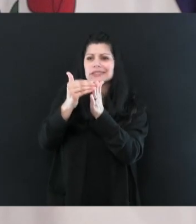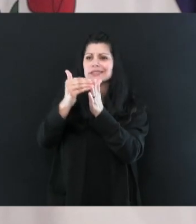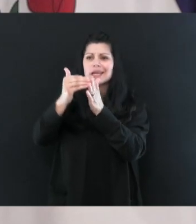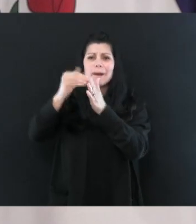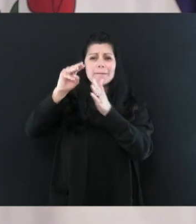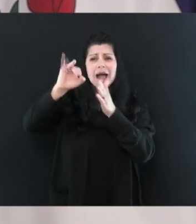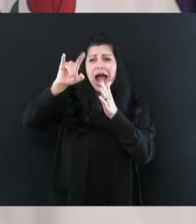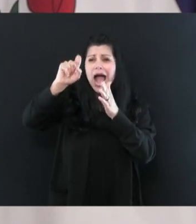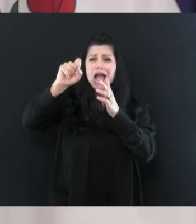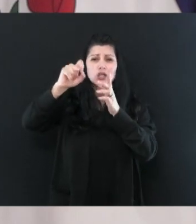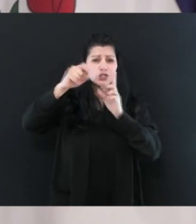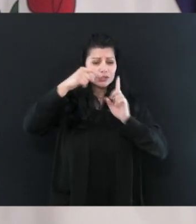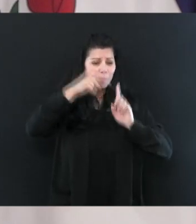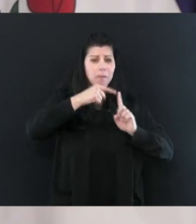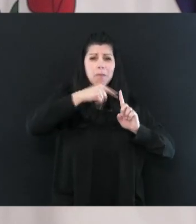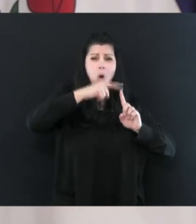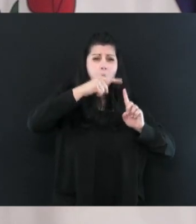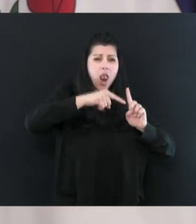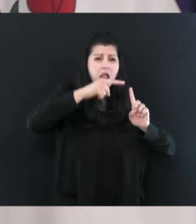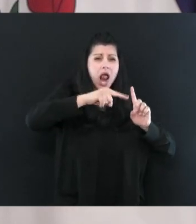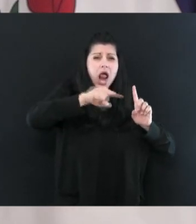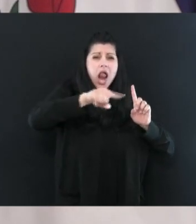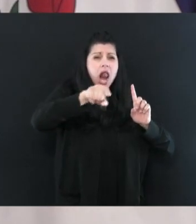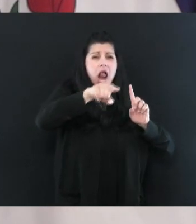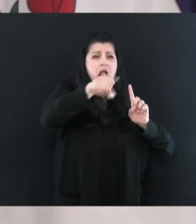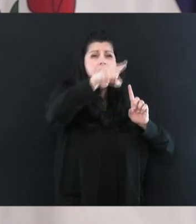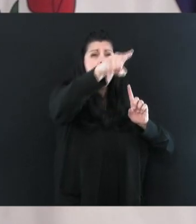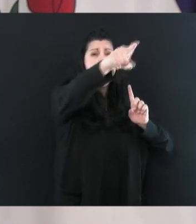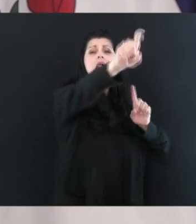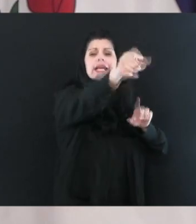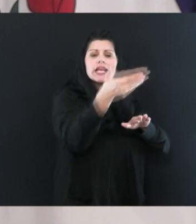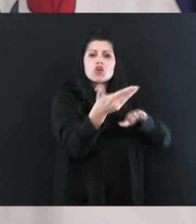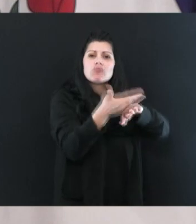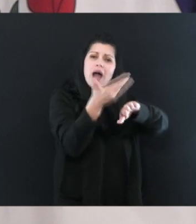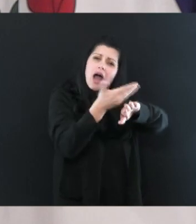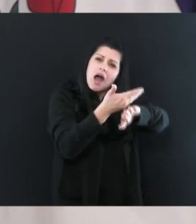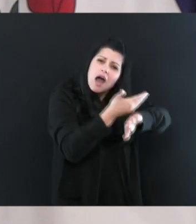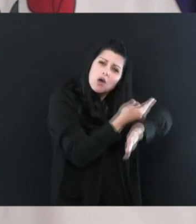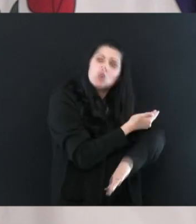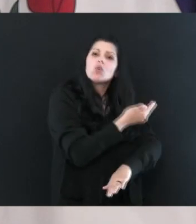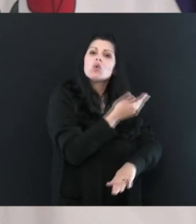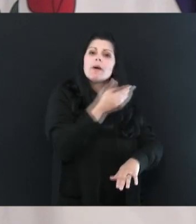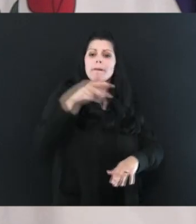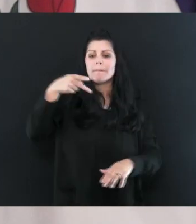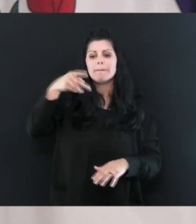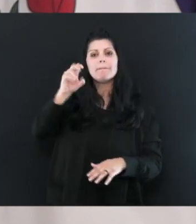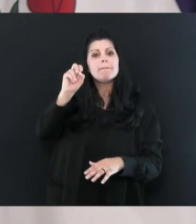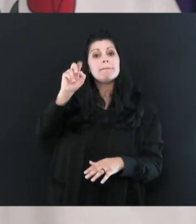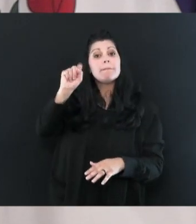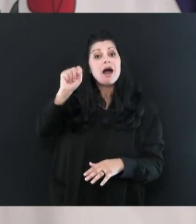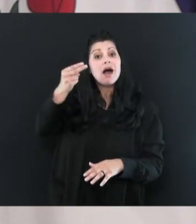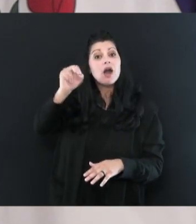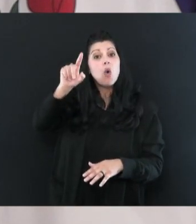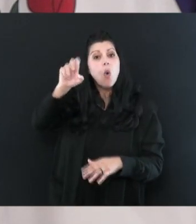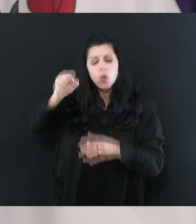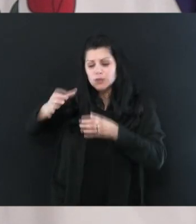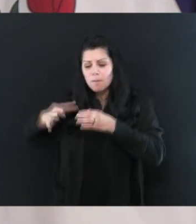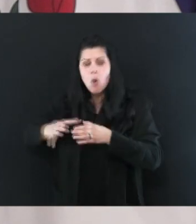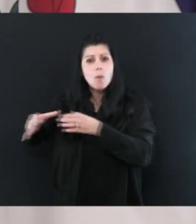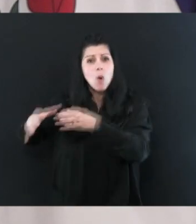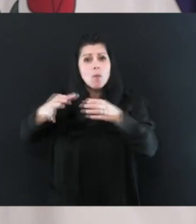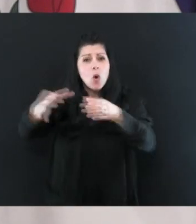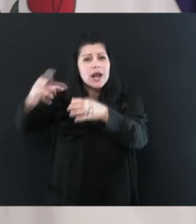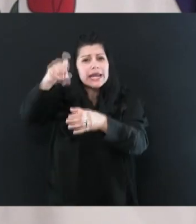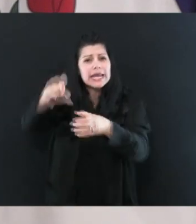these crazy potholes taken care of and everything. It took a lot to really believe and trust in